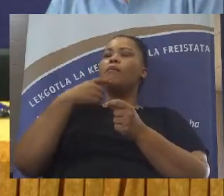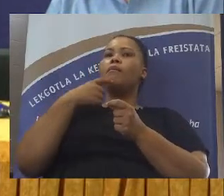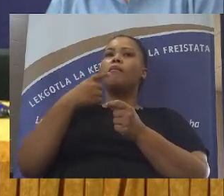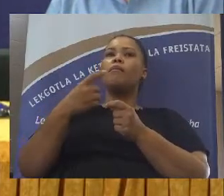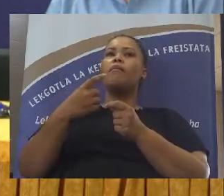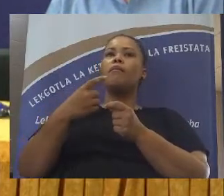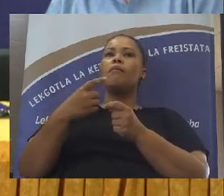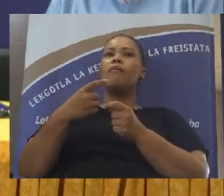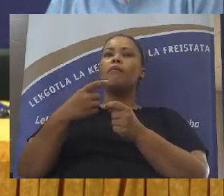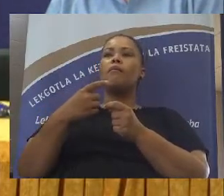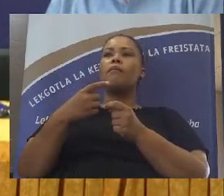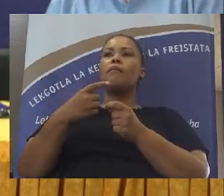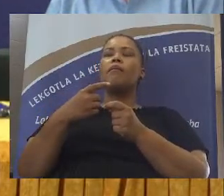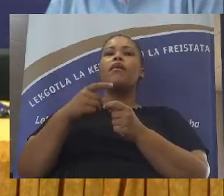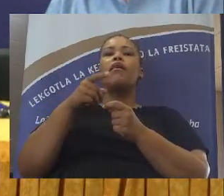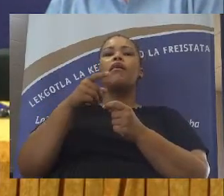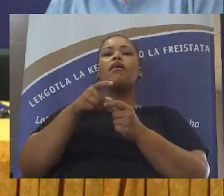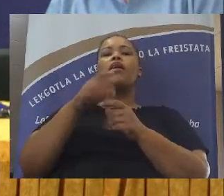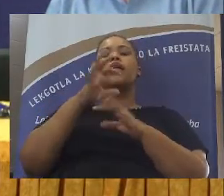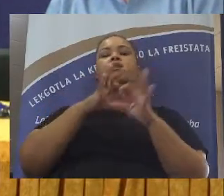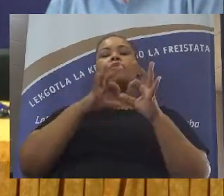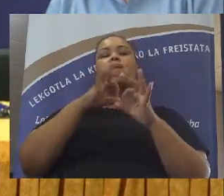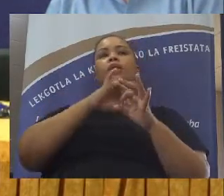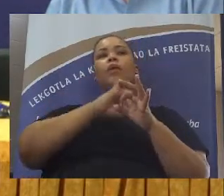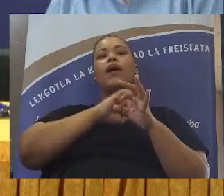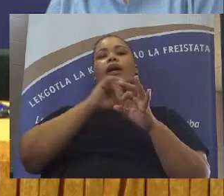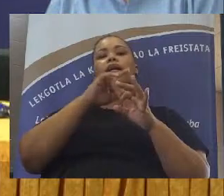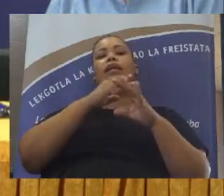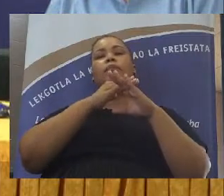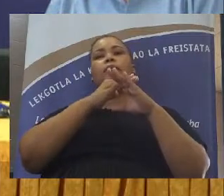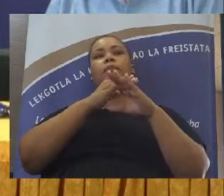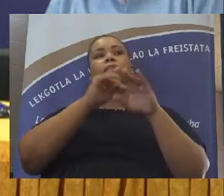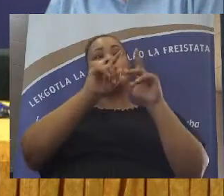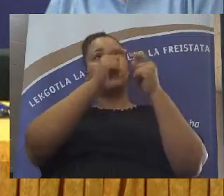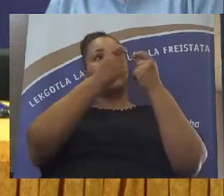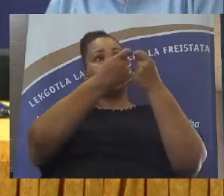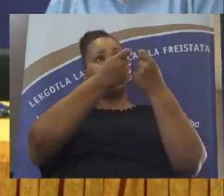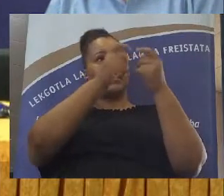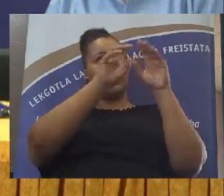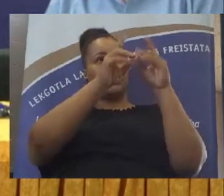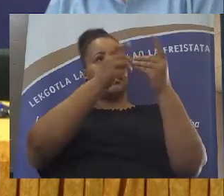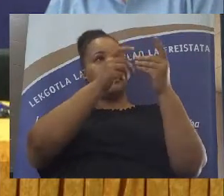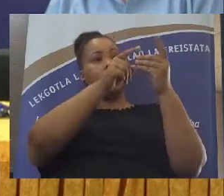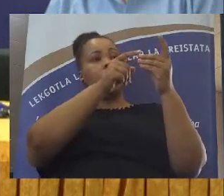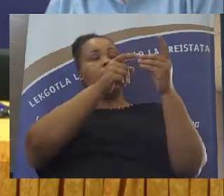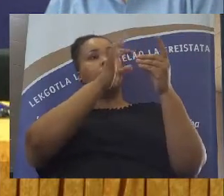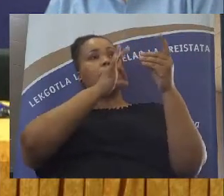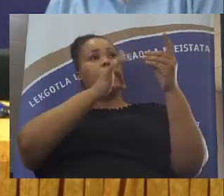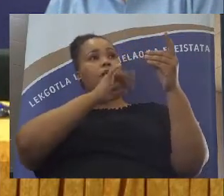Treasury, explain why this is a red tape or amend.